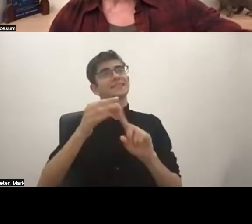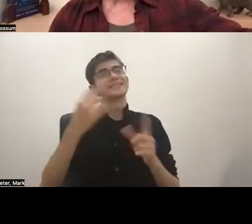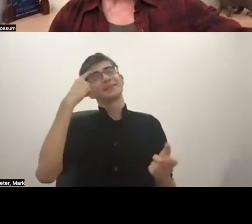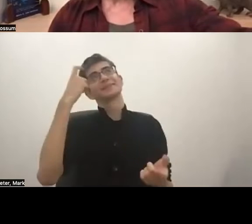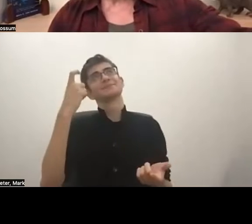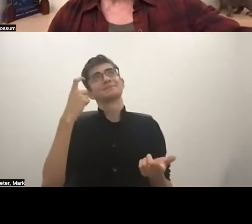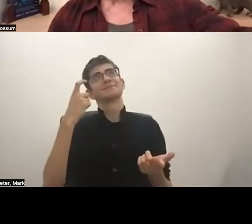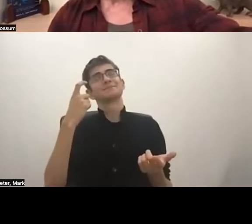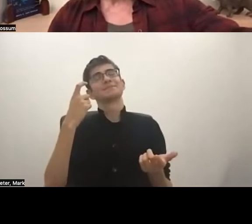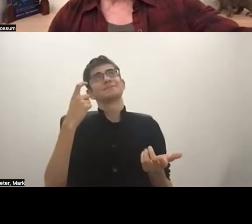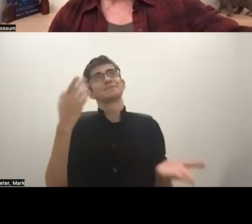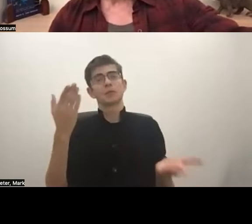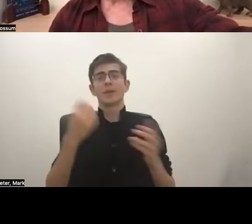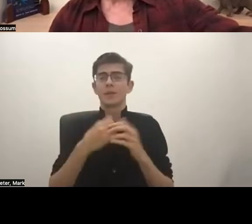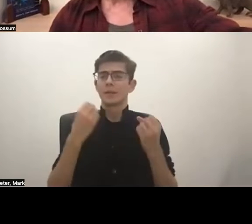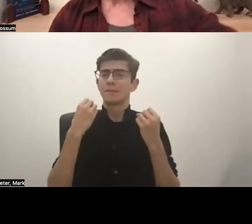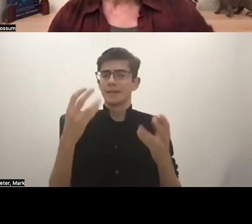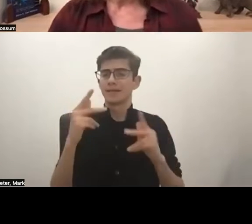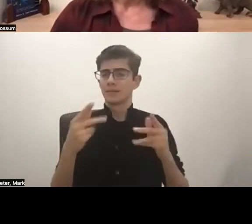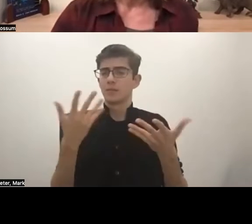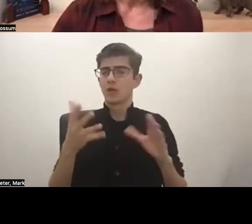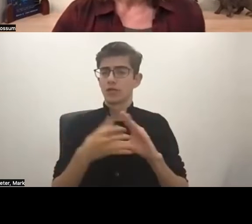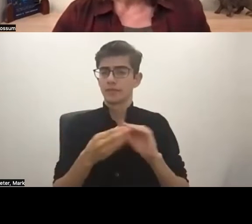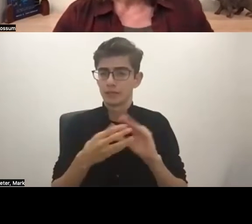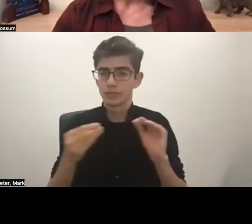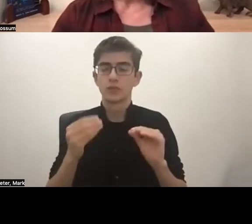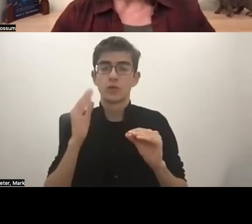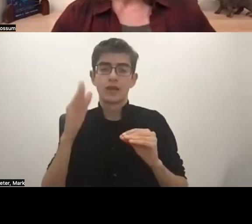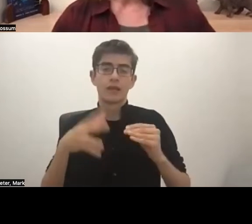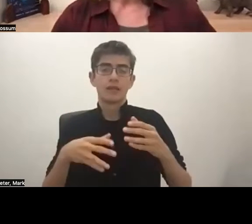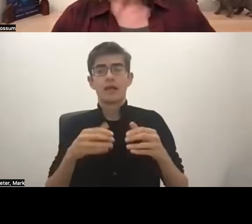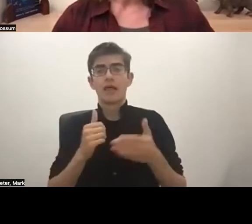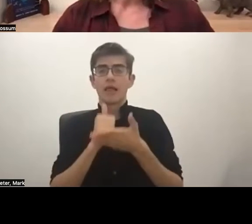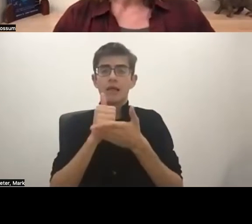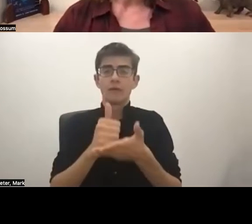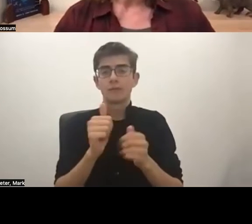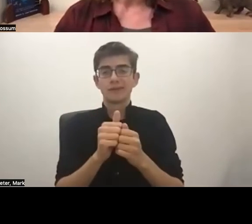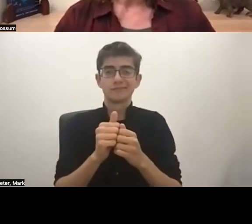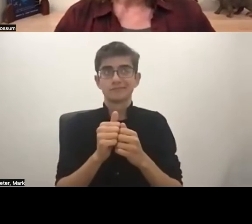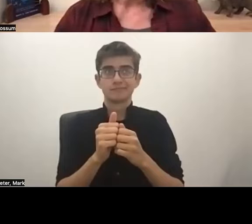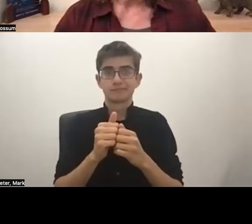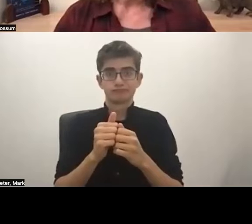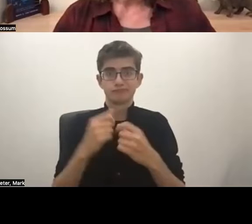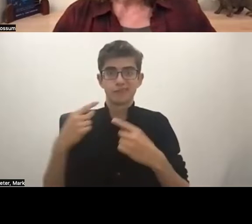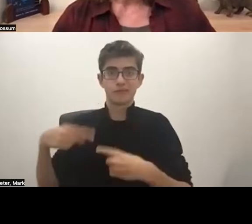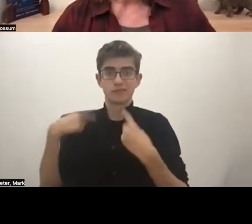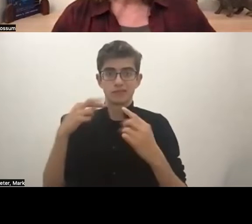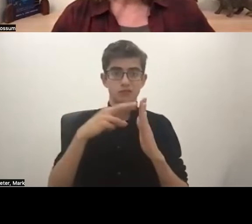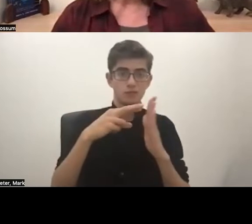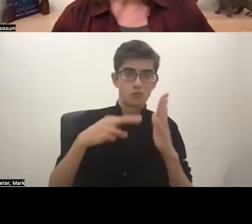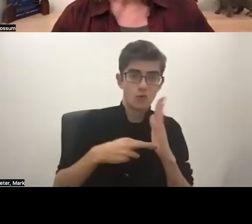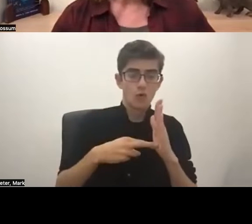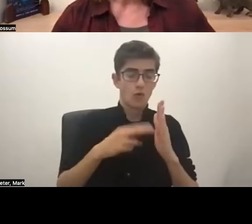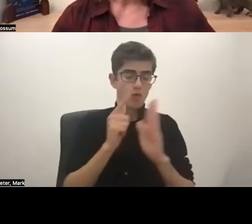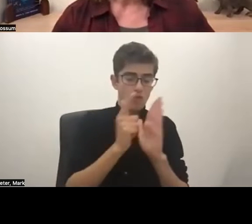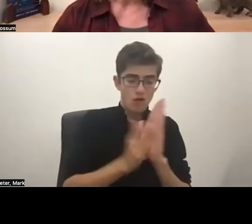as many of the previous speakers has mentioned, it can help fill in gaps where regulation and existing